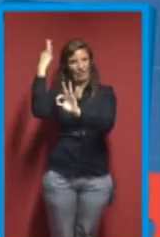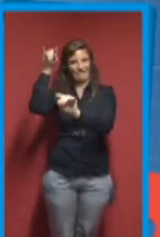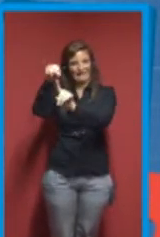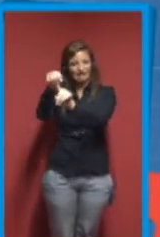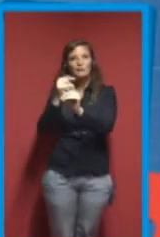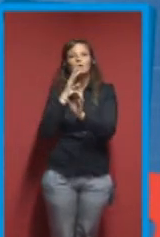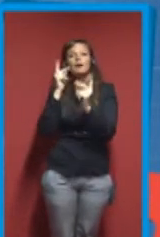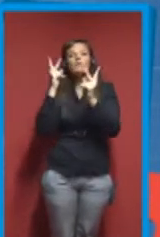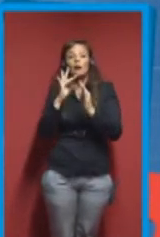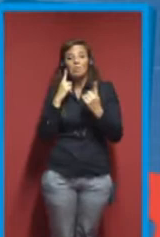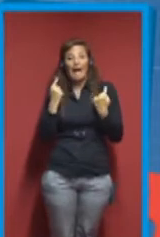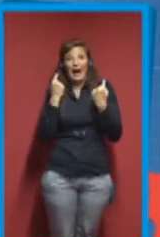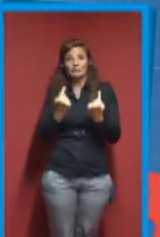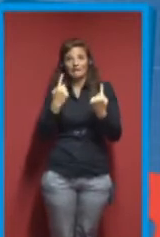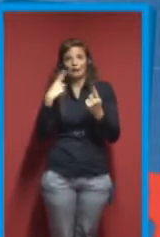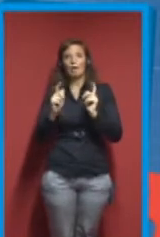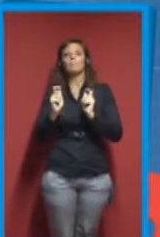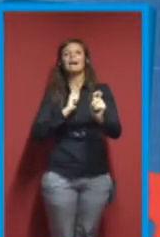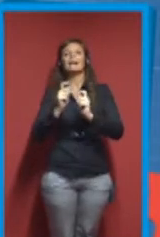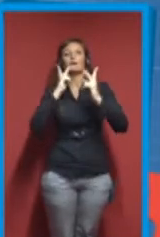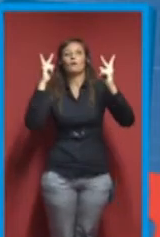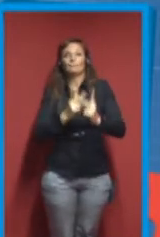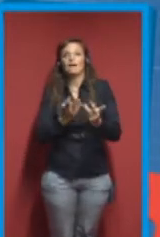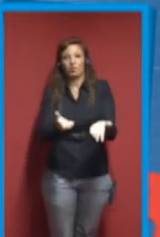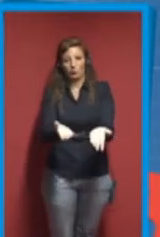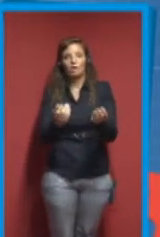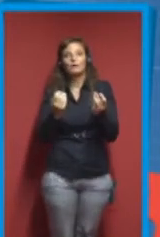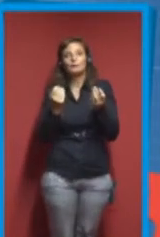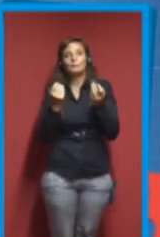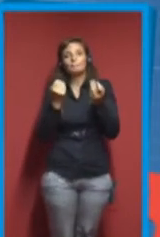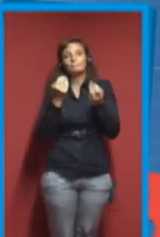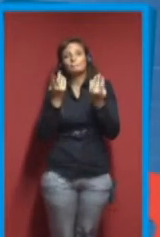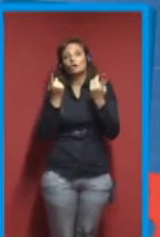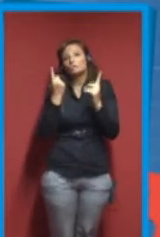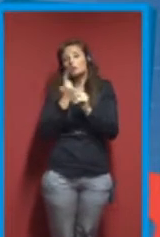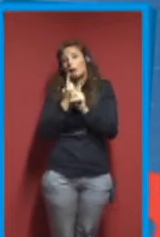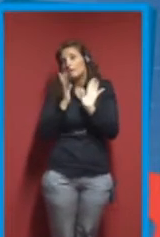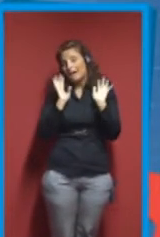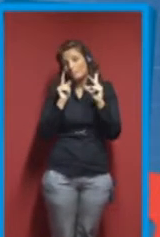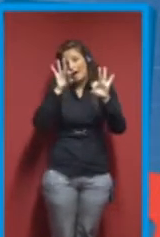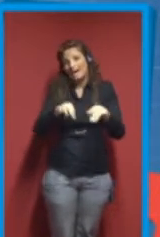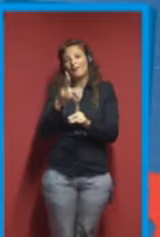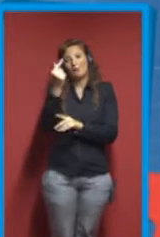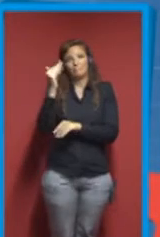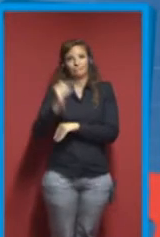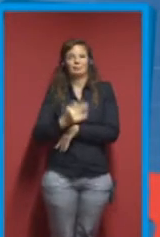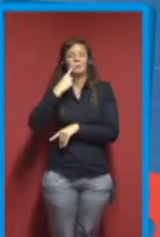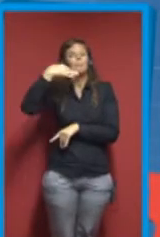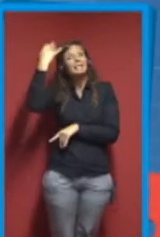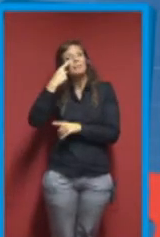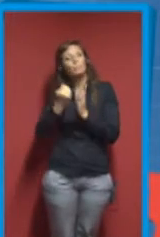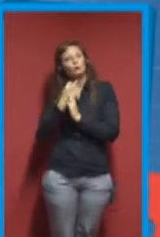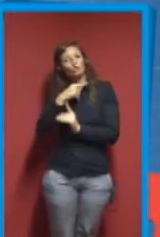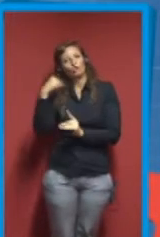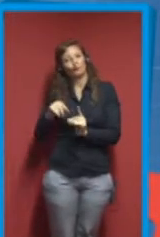very, very low price expectations, thanks to China and cheap manual labor abroad. And